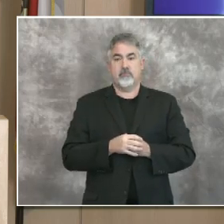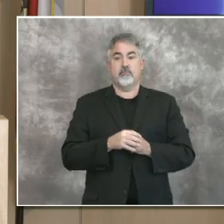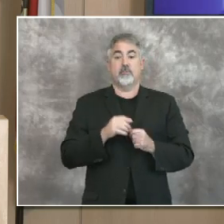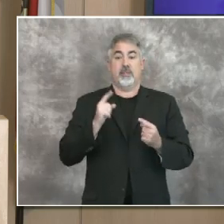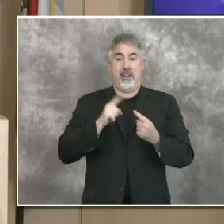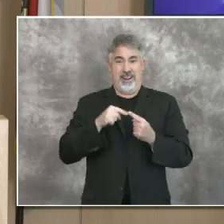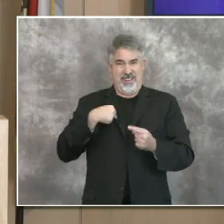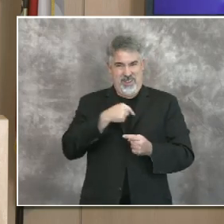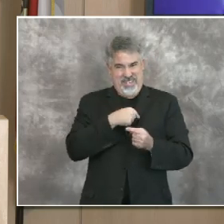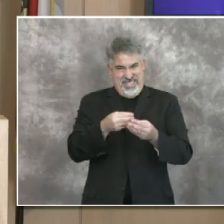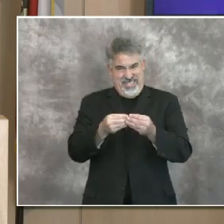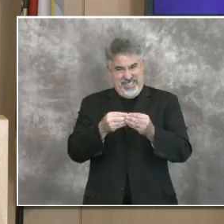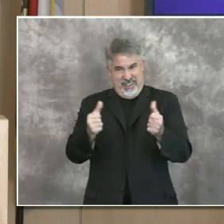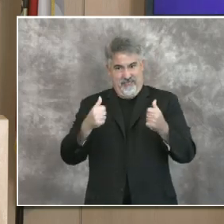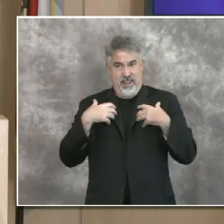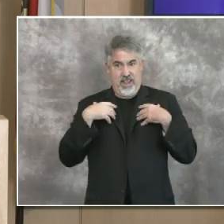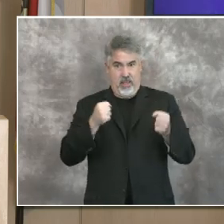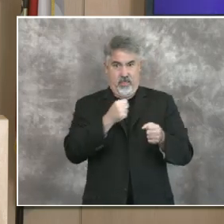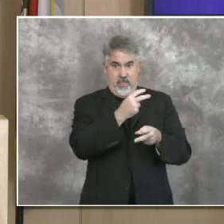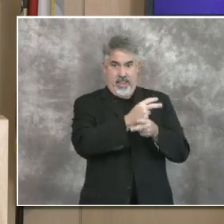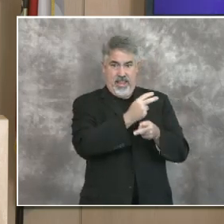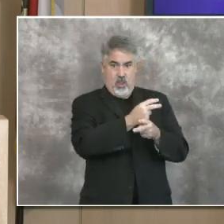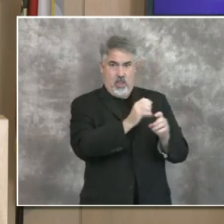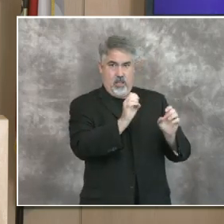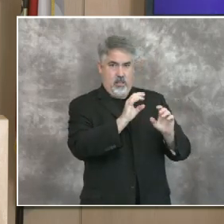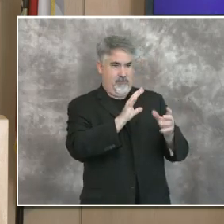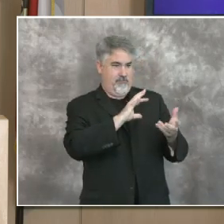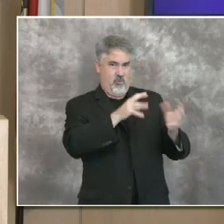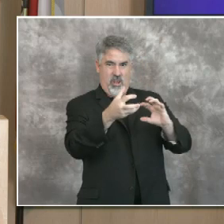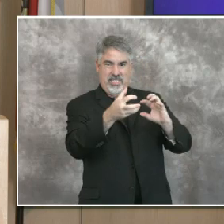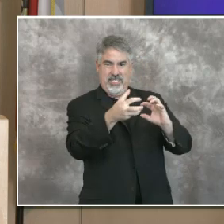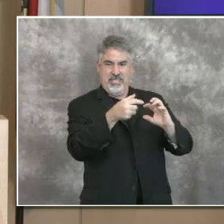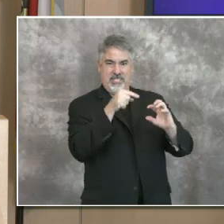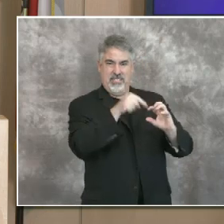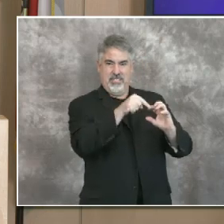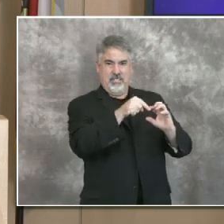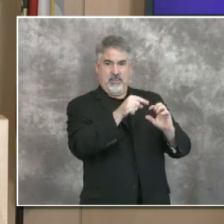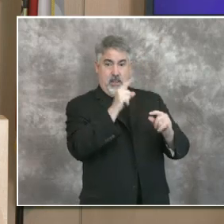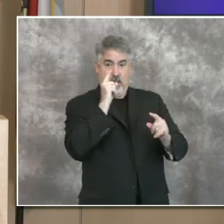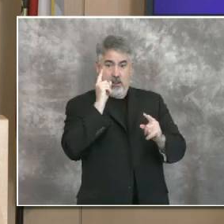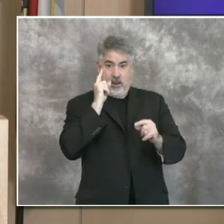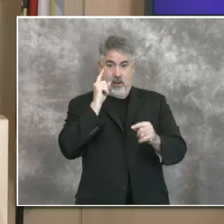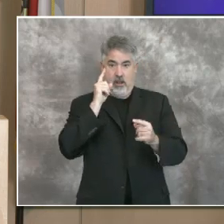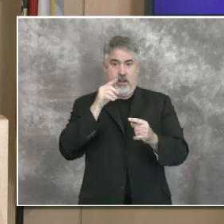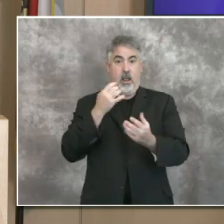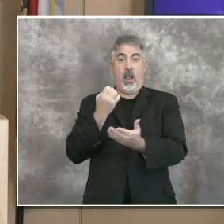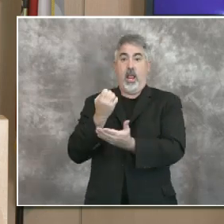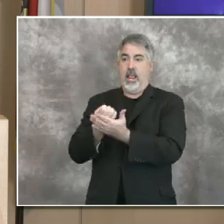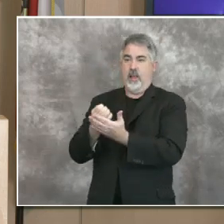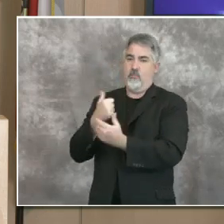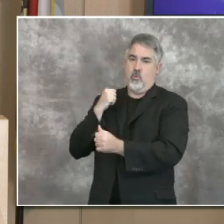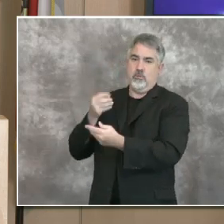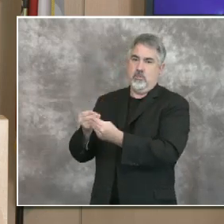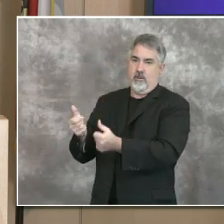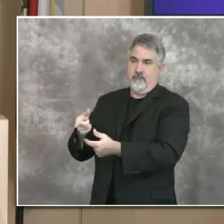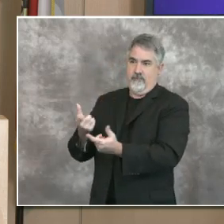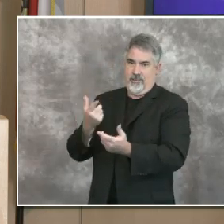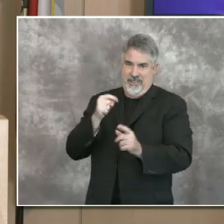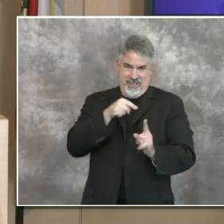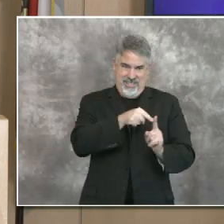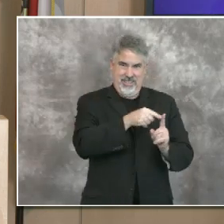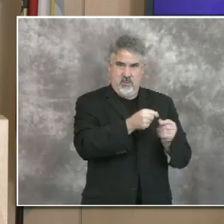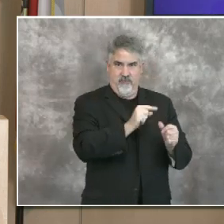health care crisis, we're not going to solve the economic crisis. But I want to